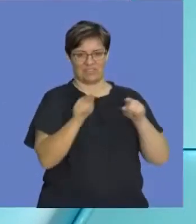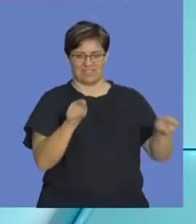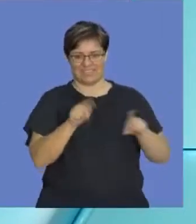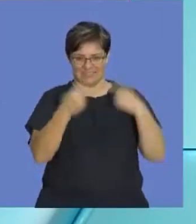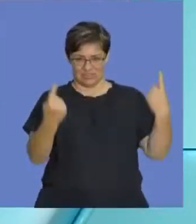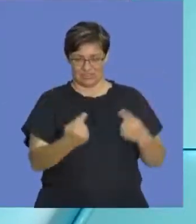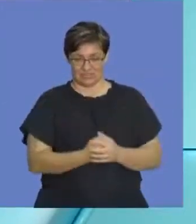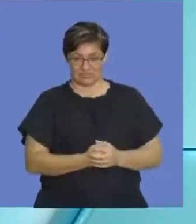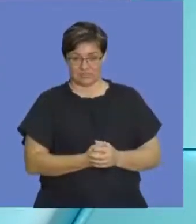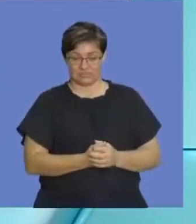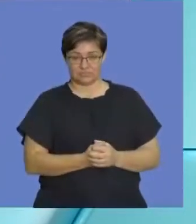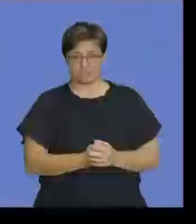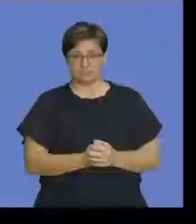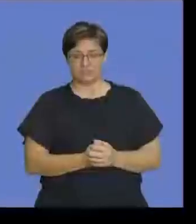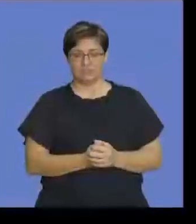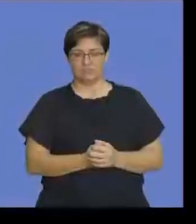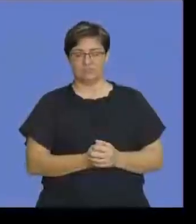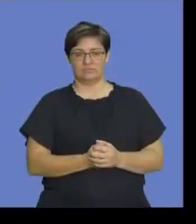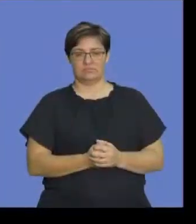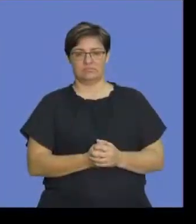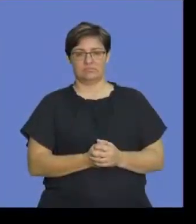manufacturing concern. Okay,